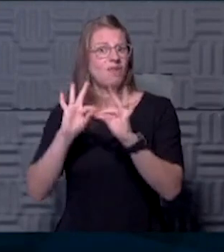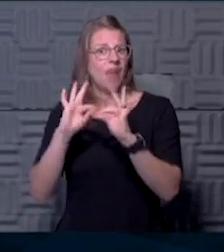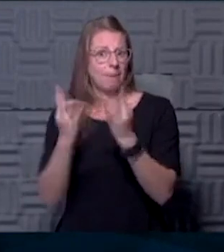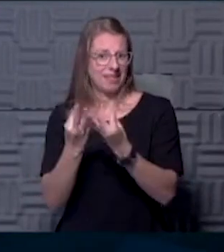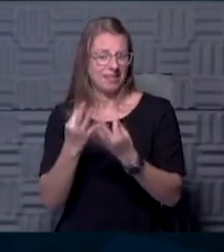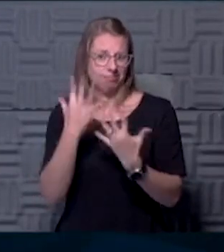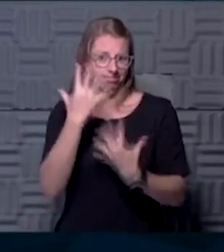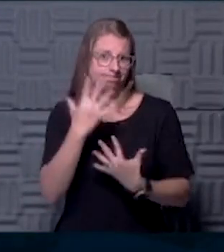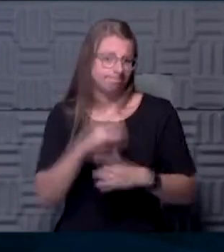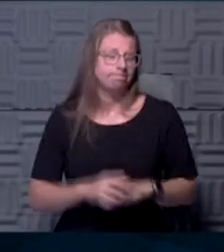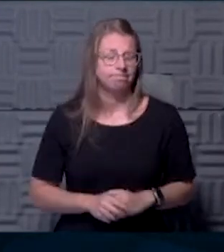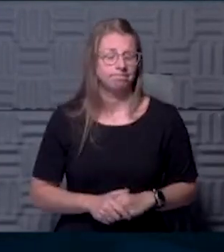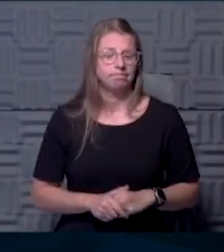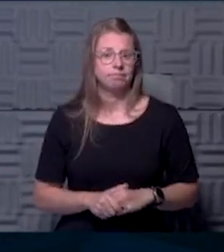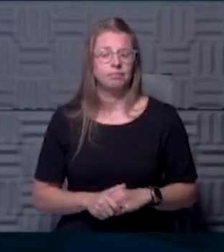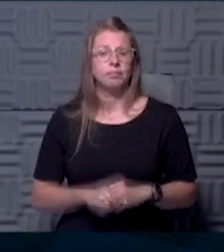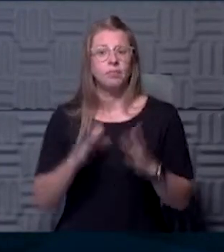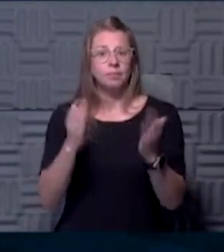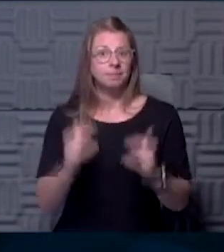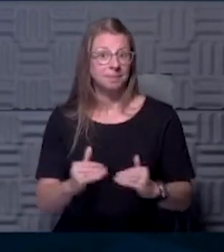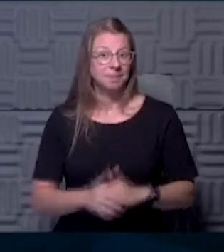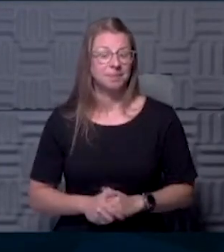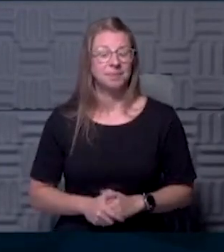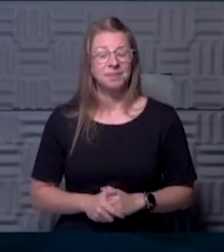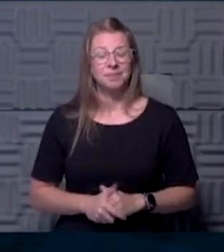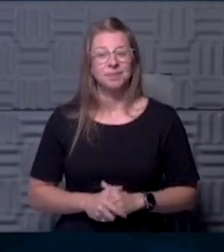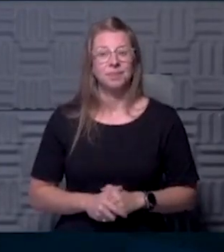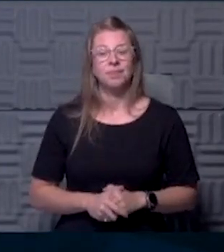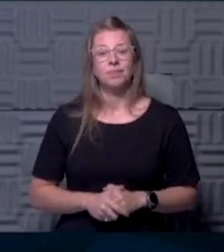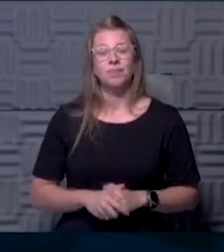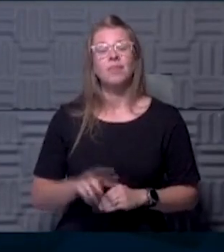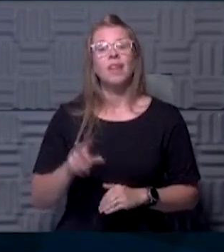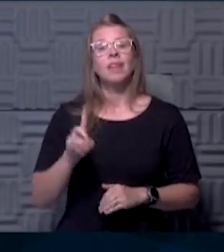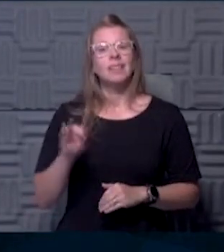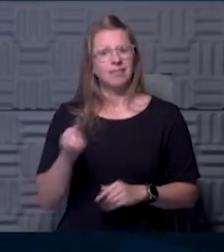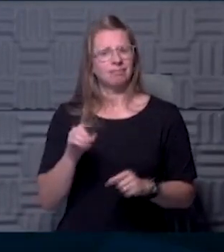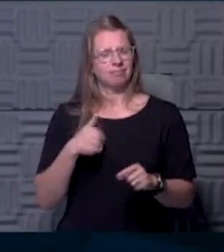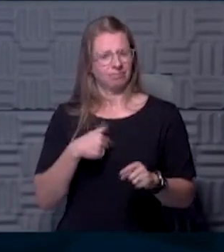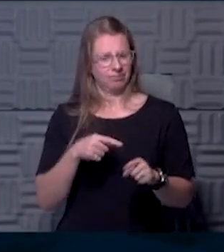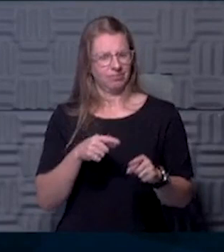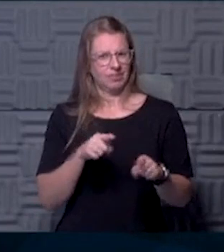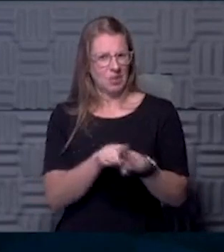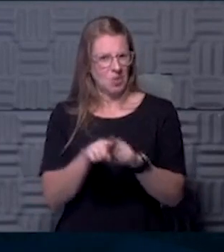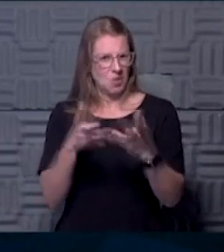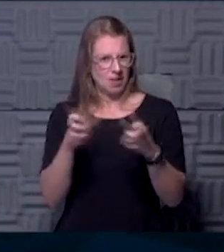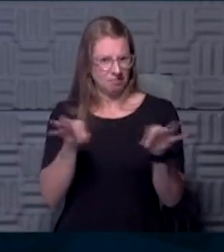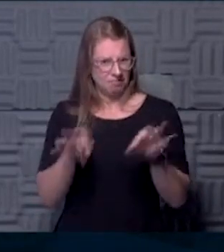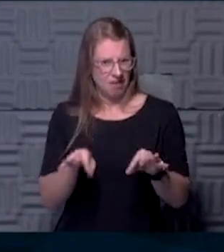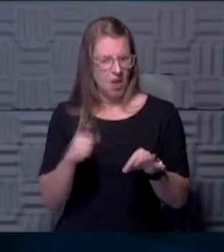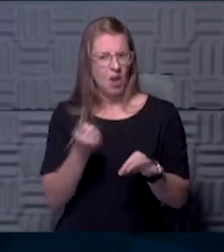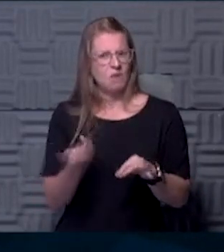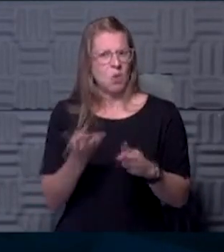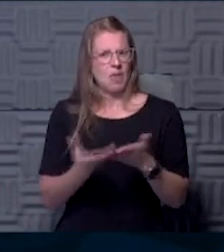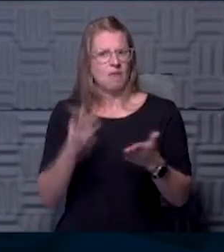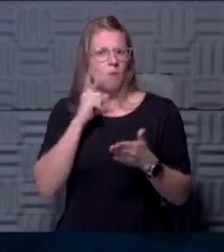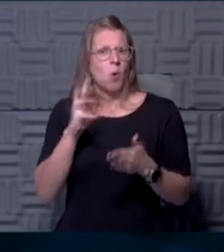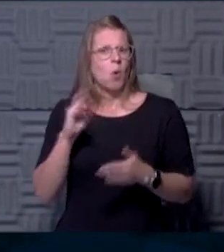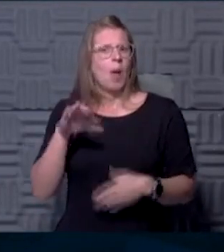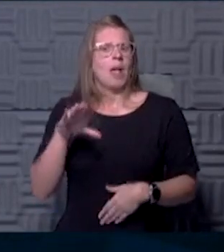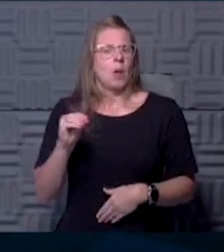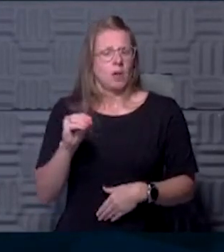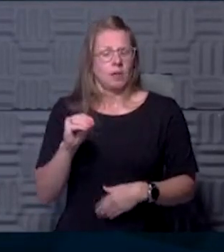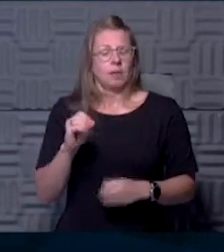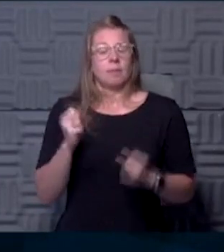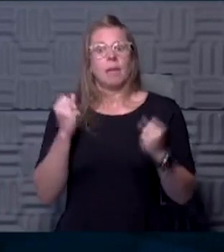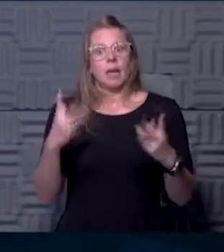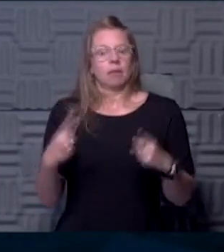unfortunately. Next. I did also just want to go over a couple things for Wyandotte County, because there's been a lot of controversy